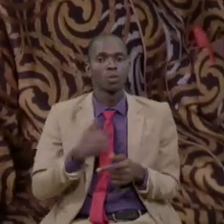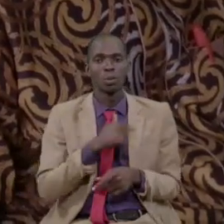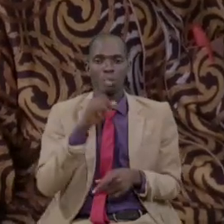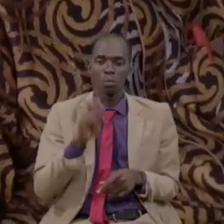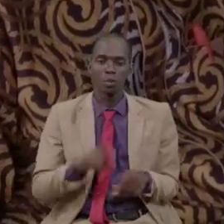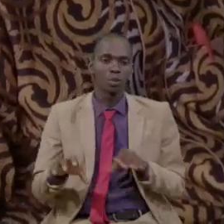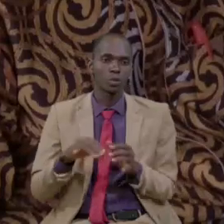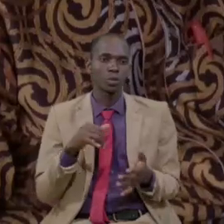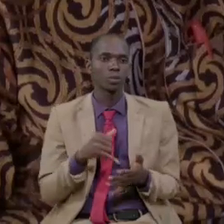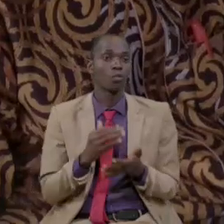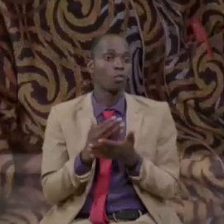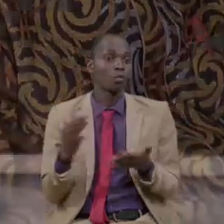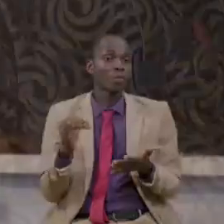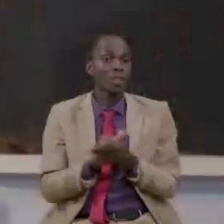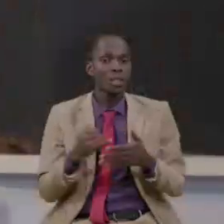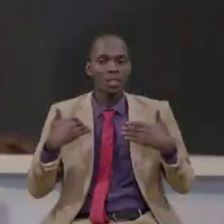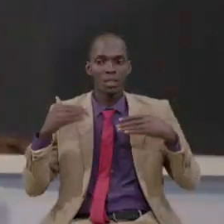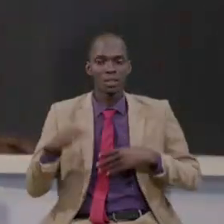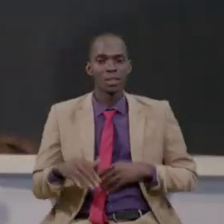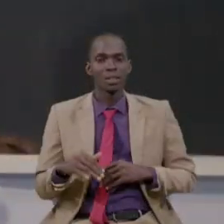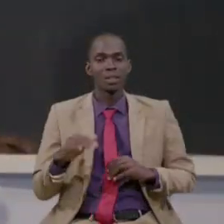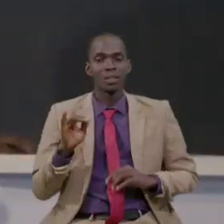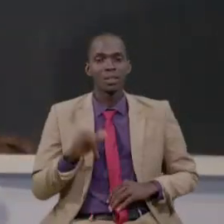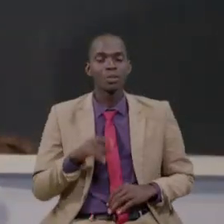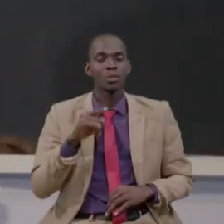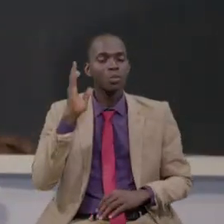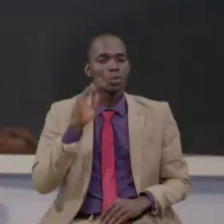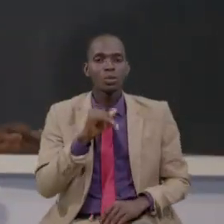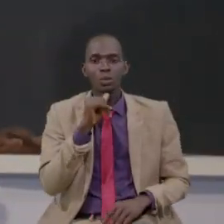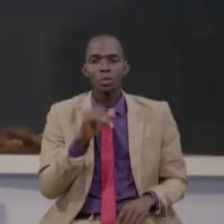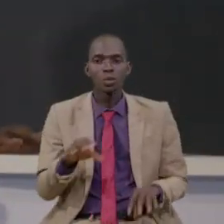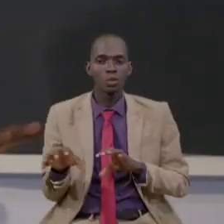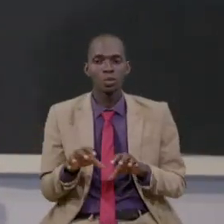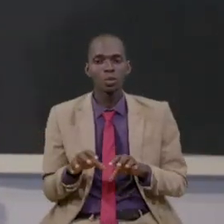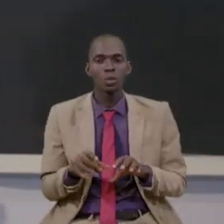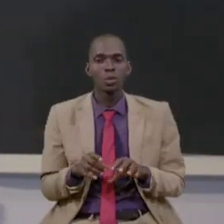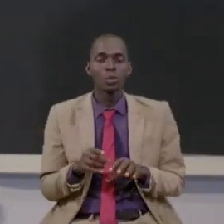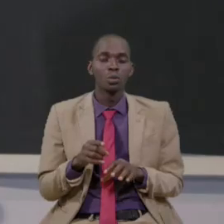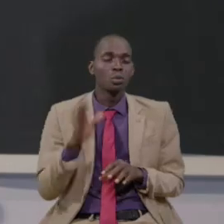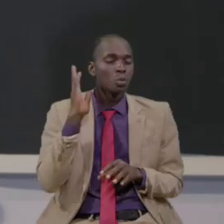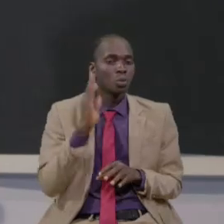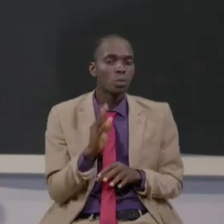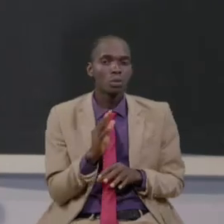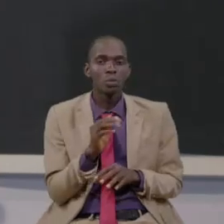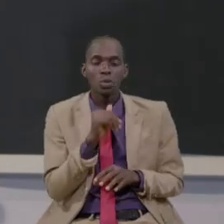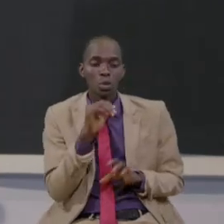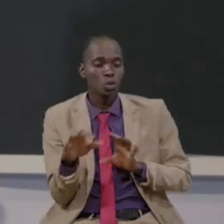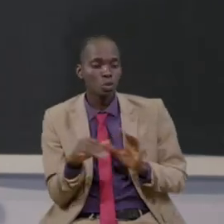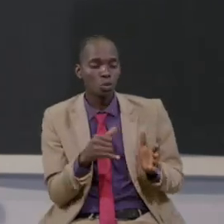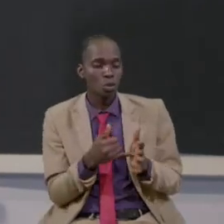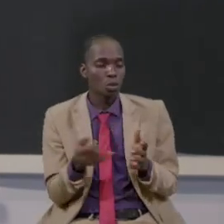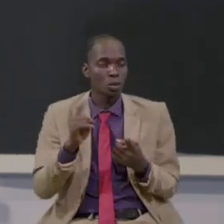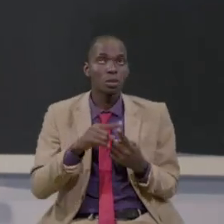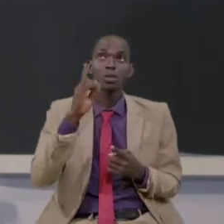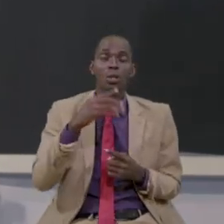angels, not that they will not do, they will do it if God told them to do it, but that they cannot do it. He says to you, to